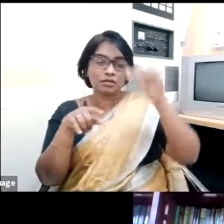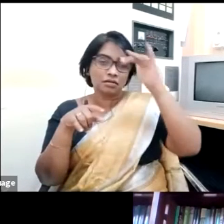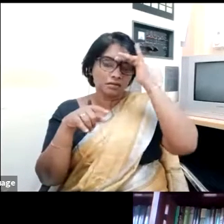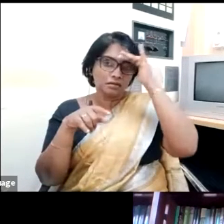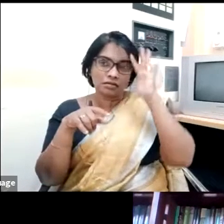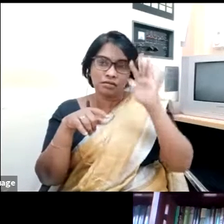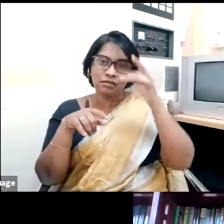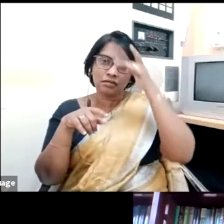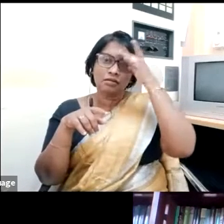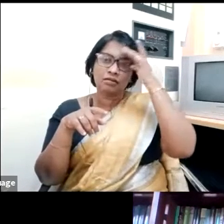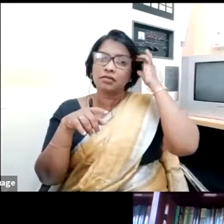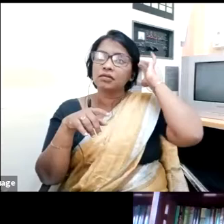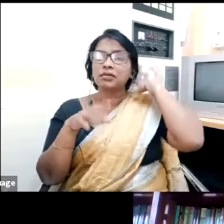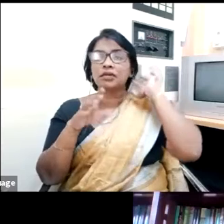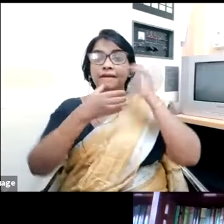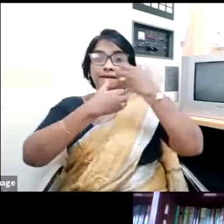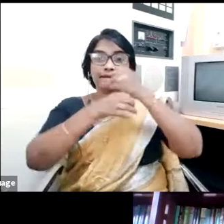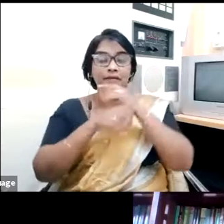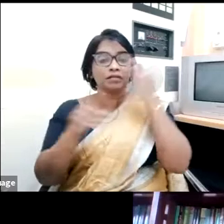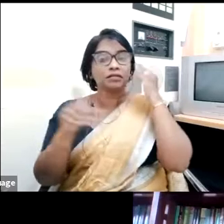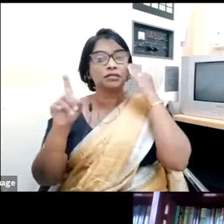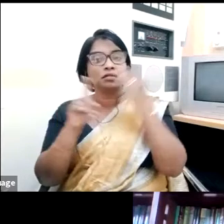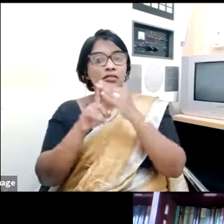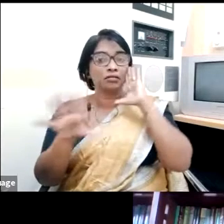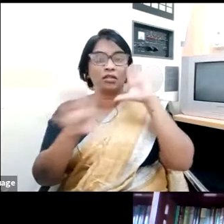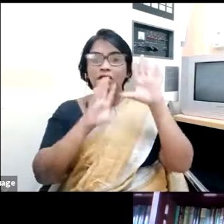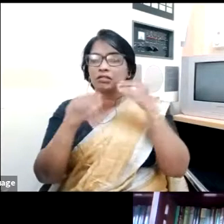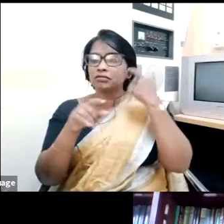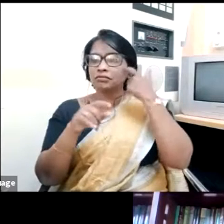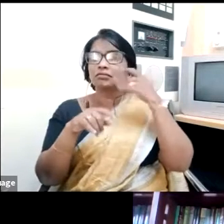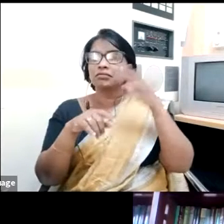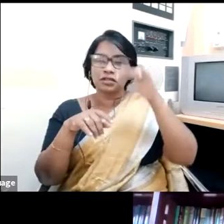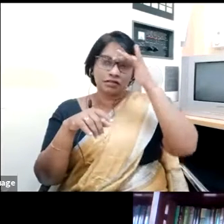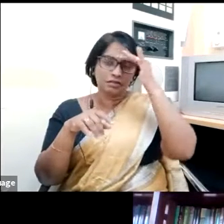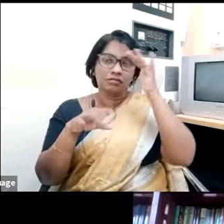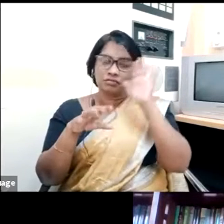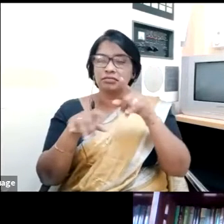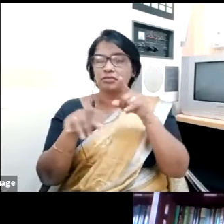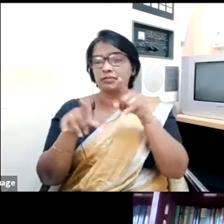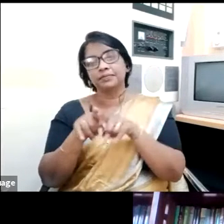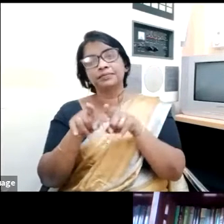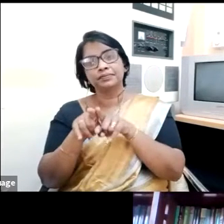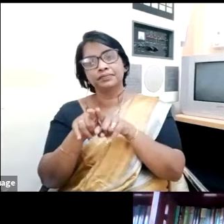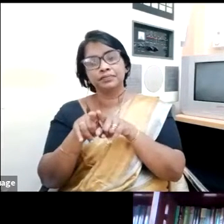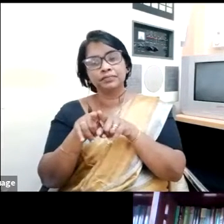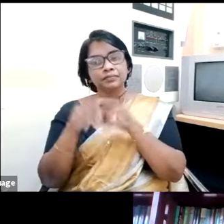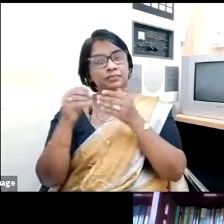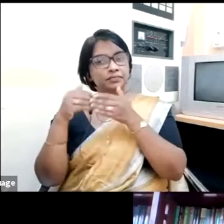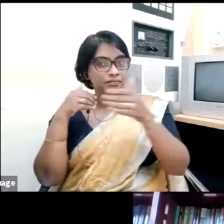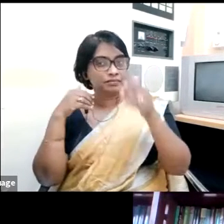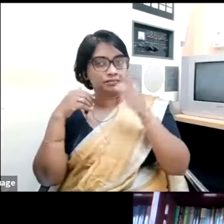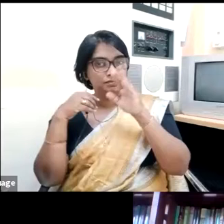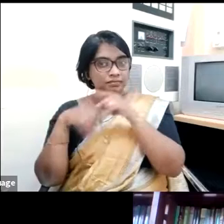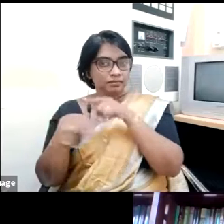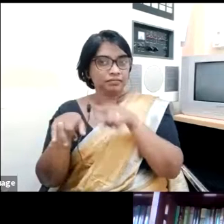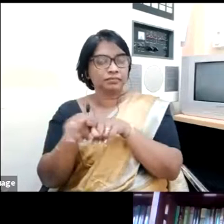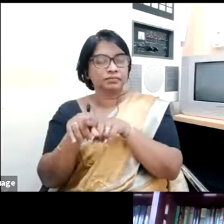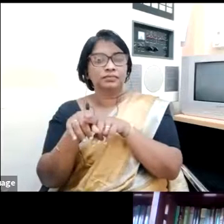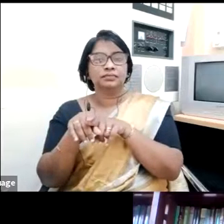we saw the Amazon destroy from being a 20% contributor to the